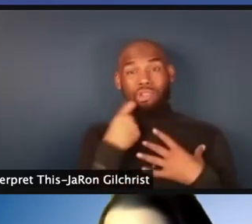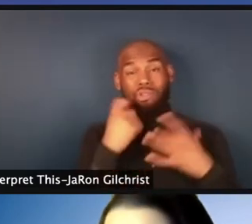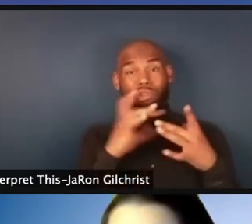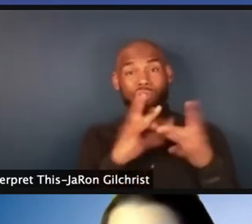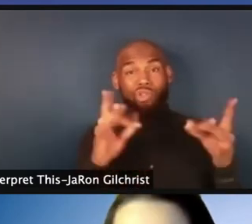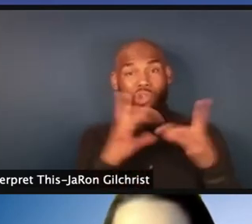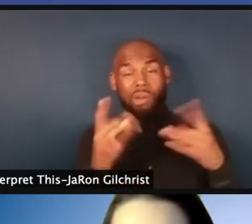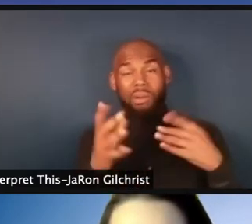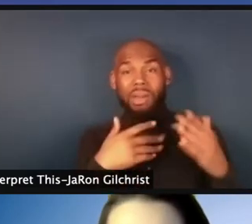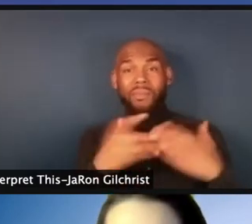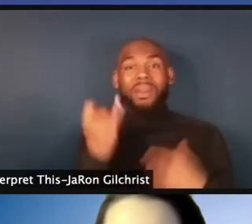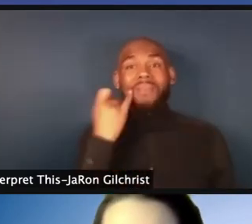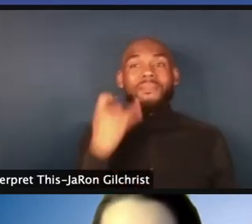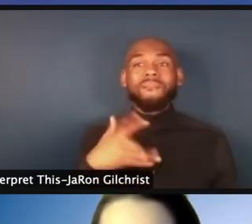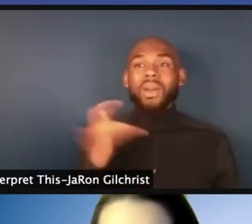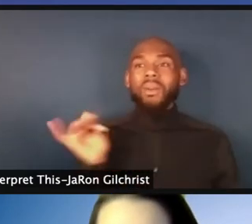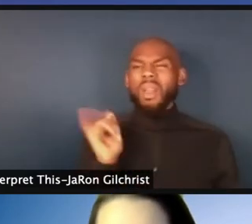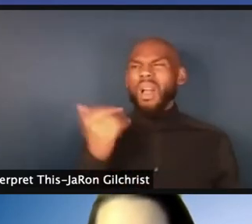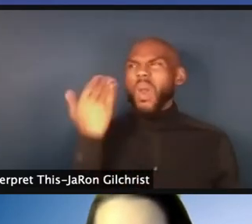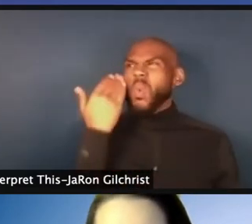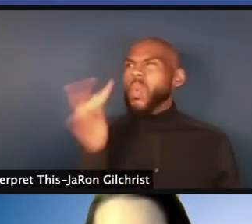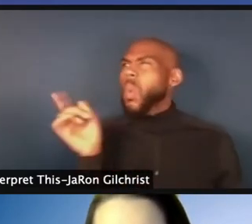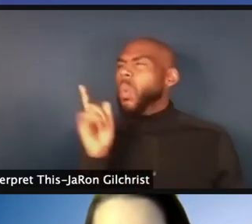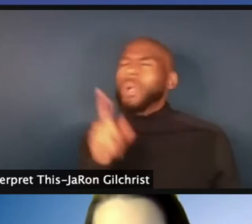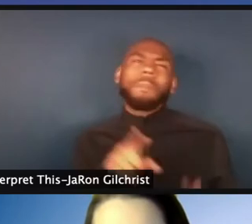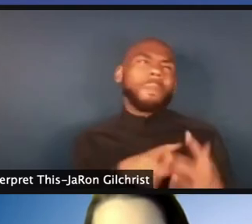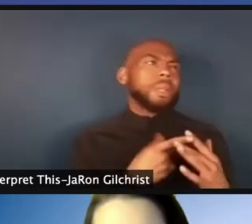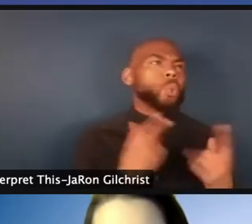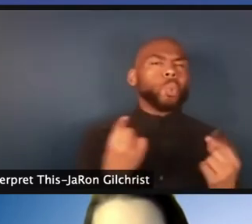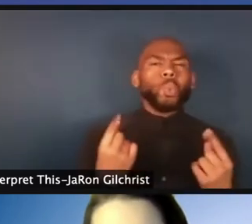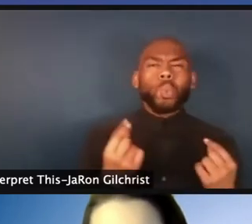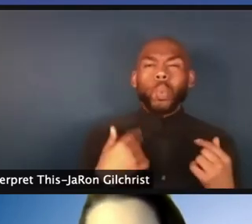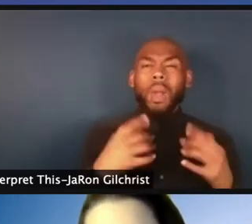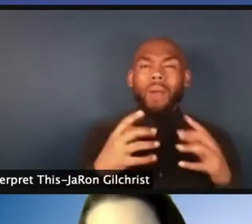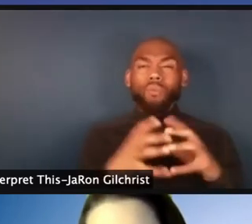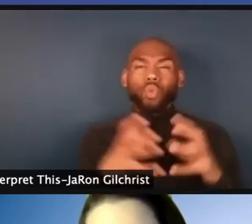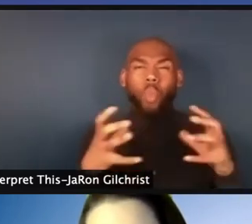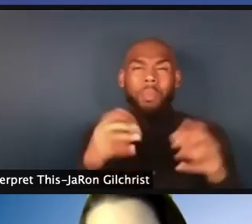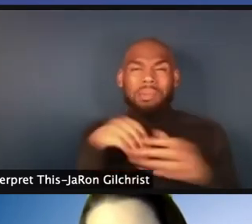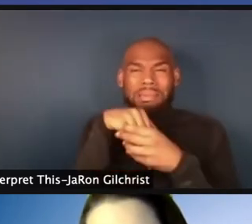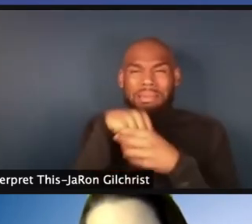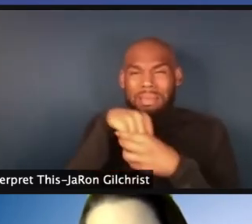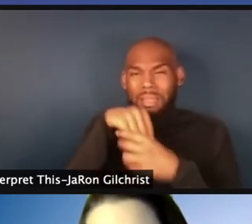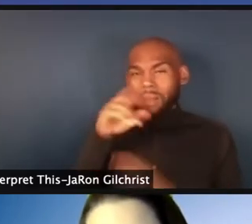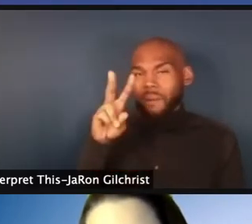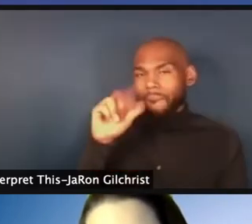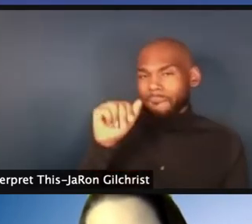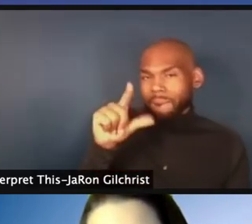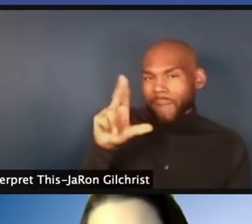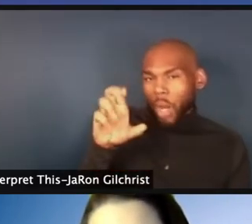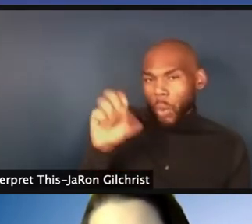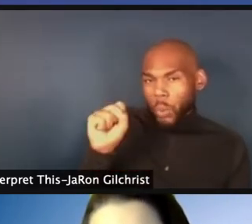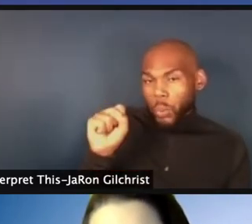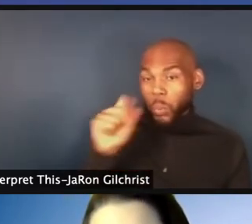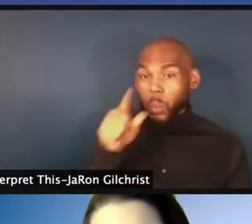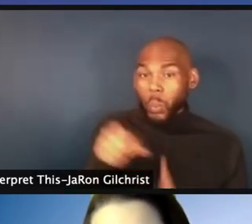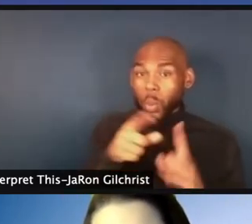like I don't even know where to begin, there's so much in the values of it that when embraced